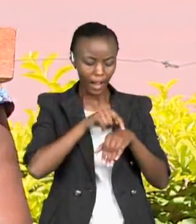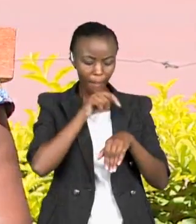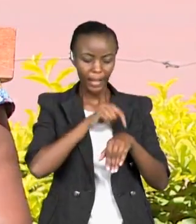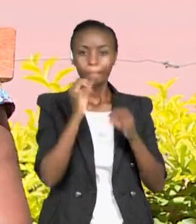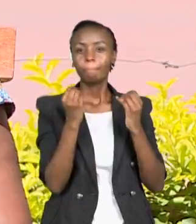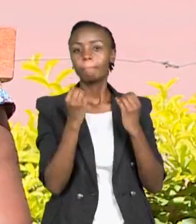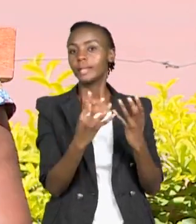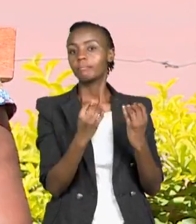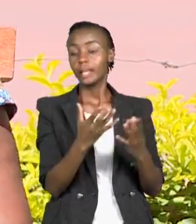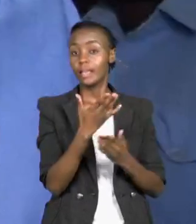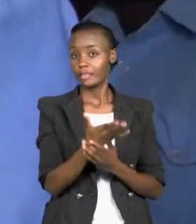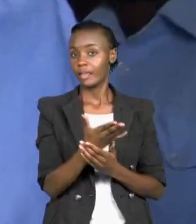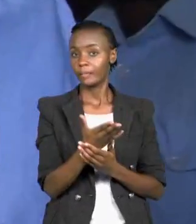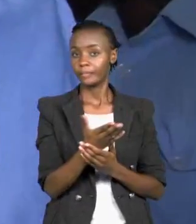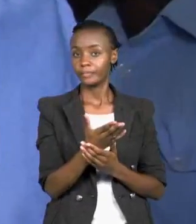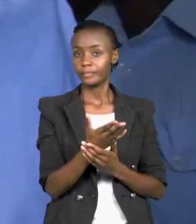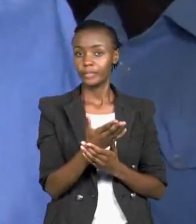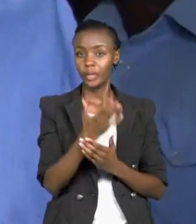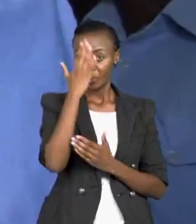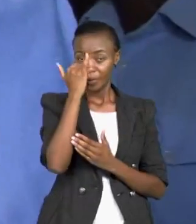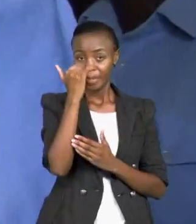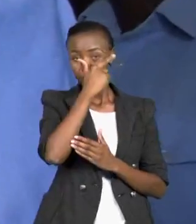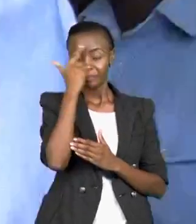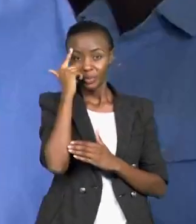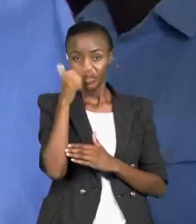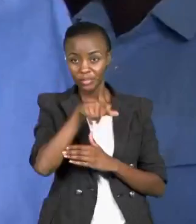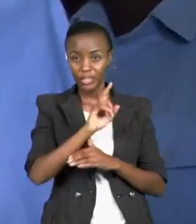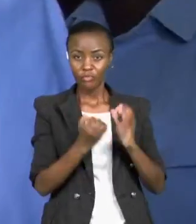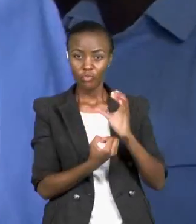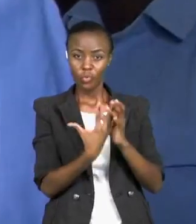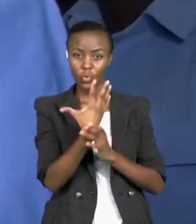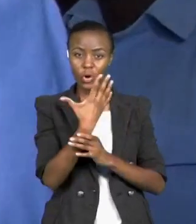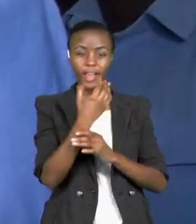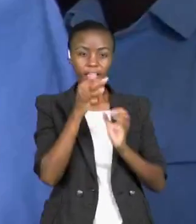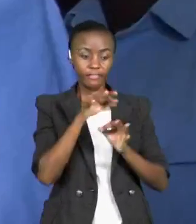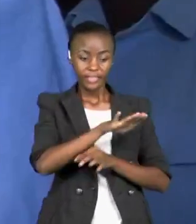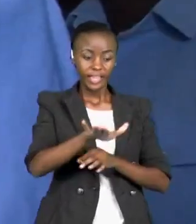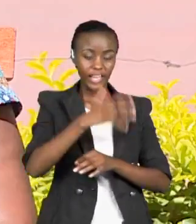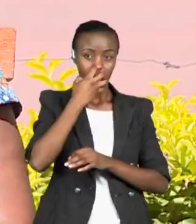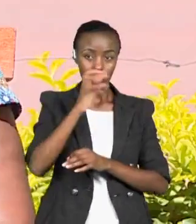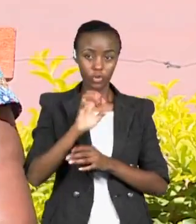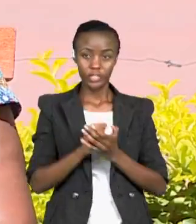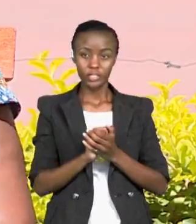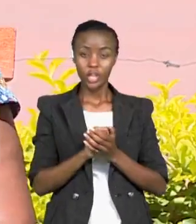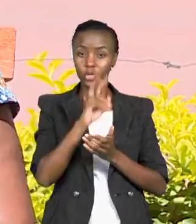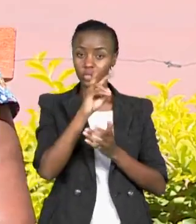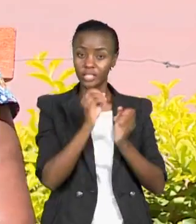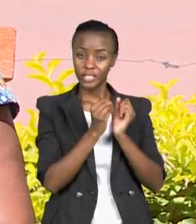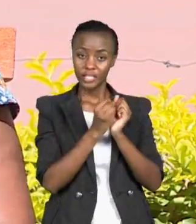that is that mosquitoes thrive in areas that are humid. In 2011, the prevalence was